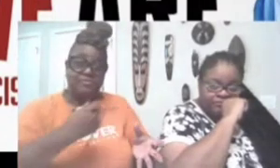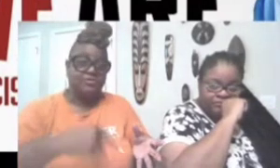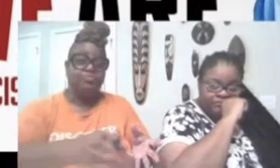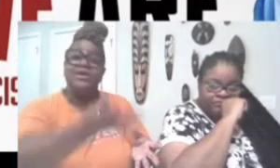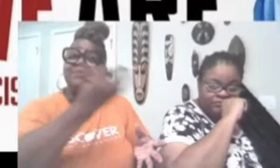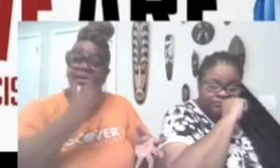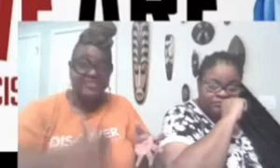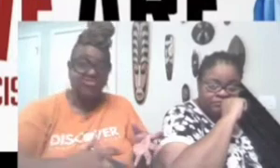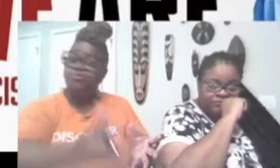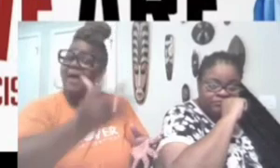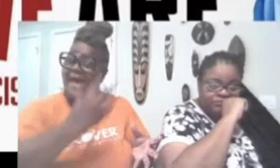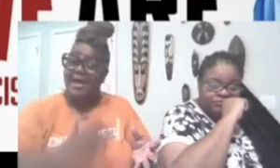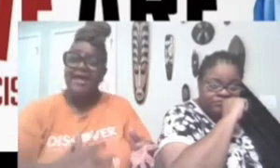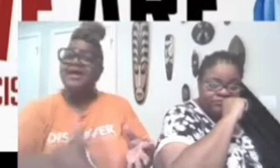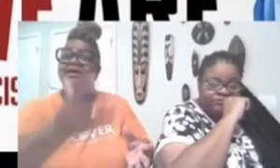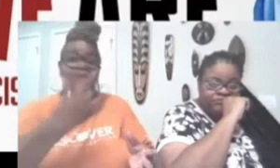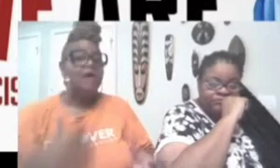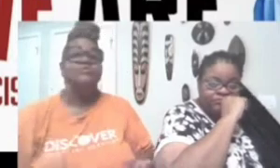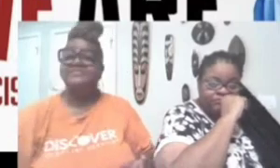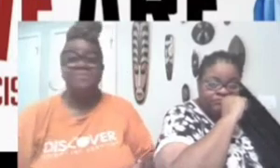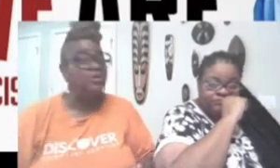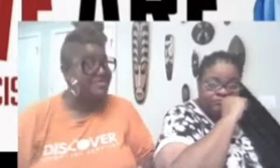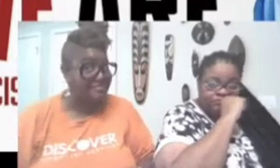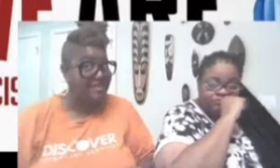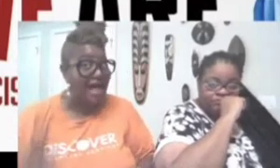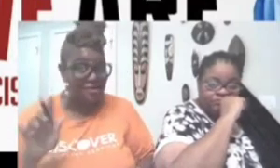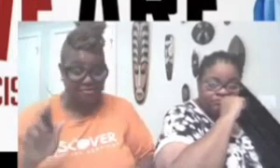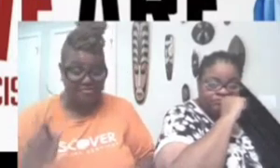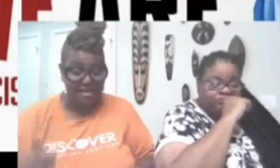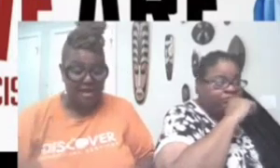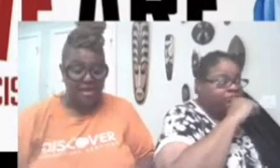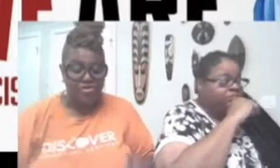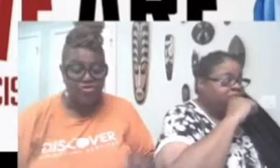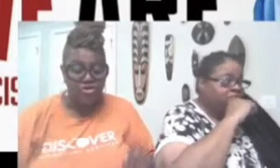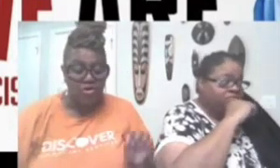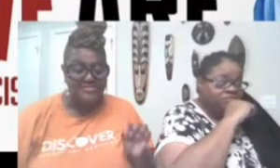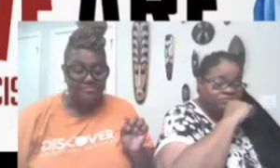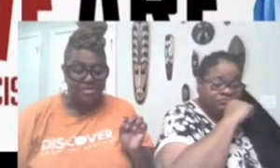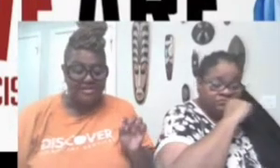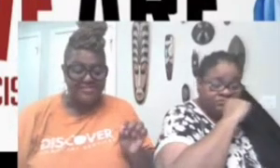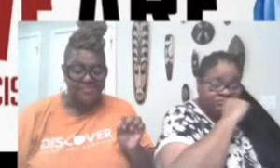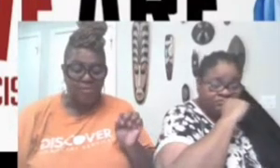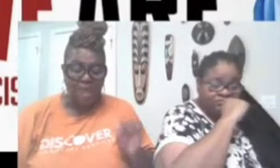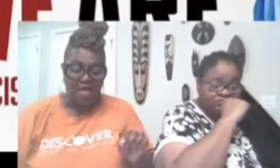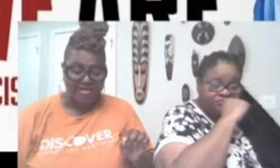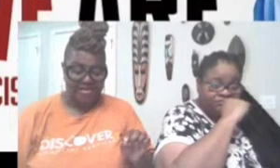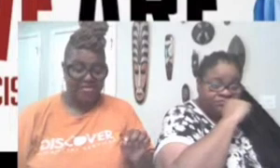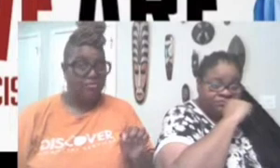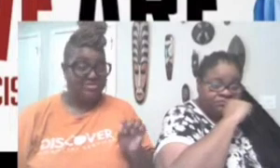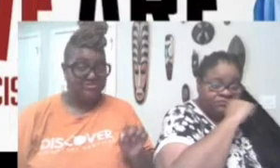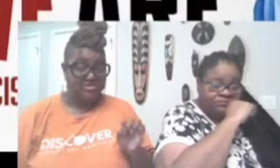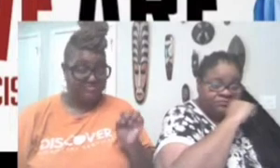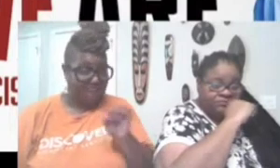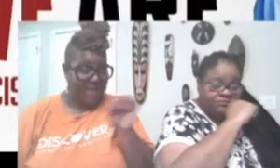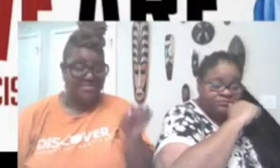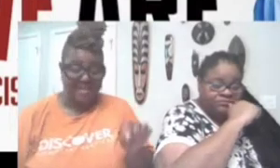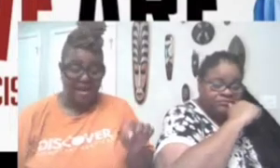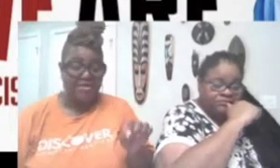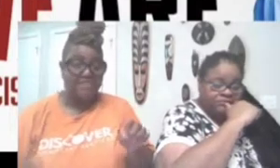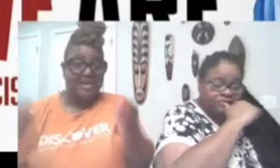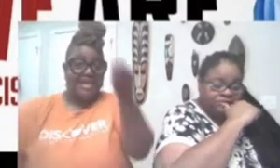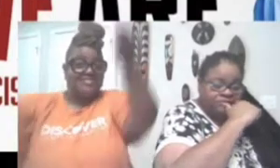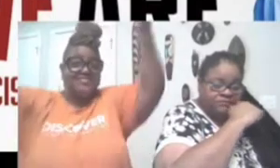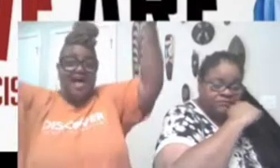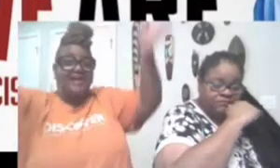they get the premiums that you pay was millions of dollars. New York's municipal market, which was a famous